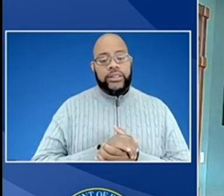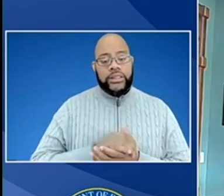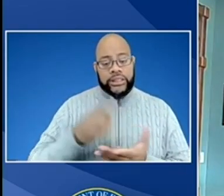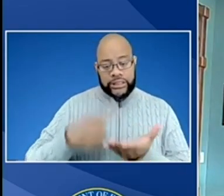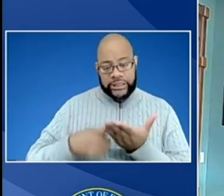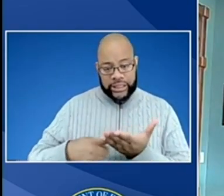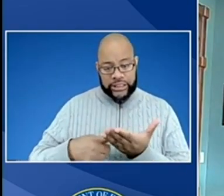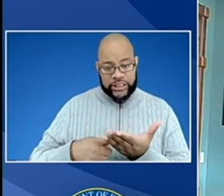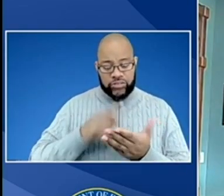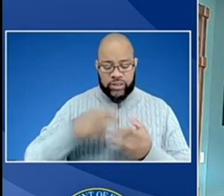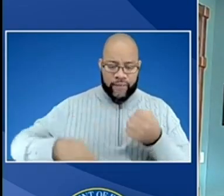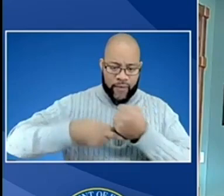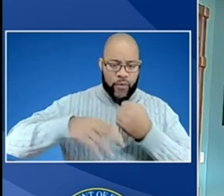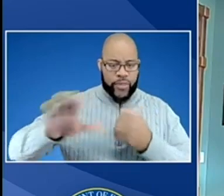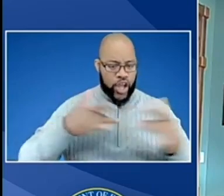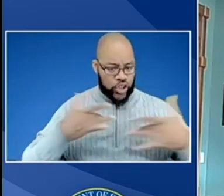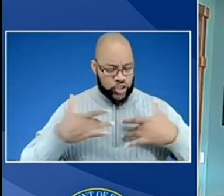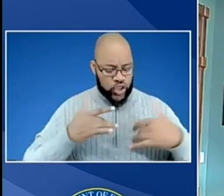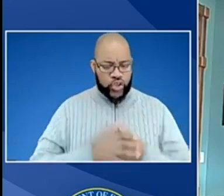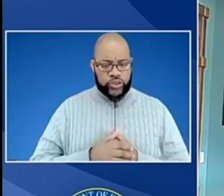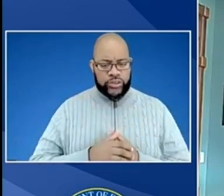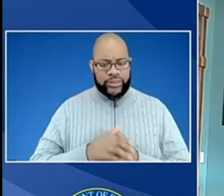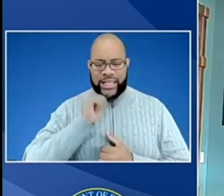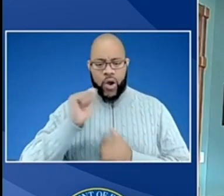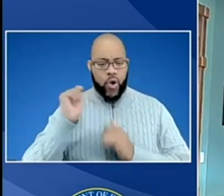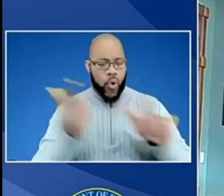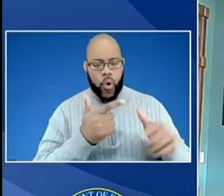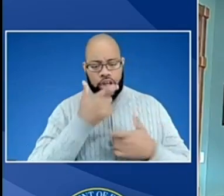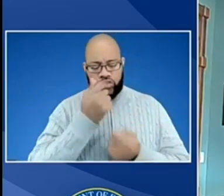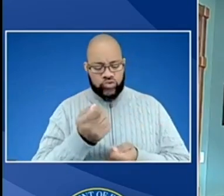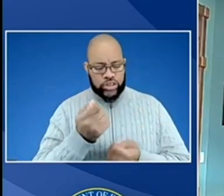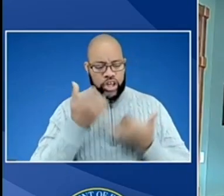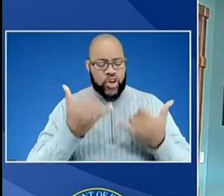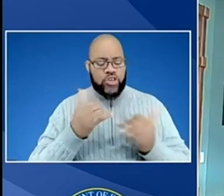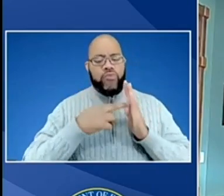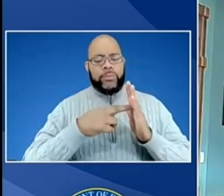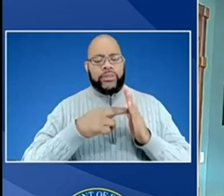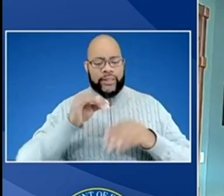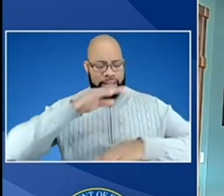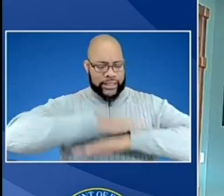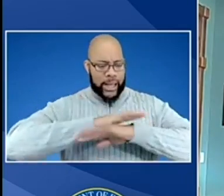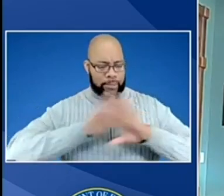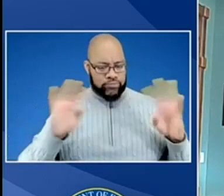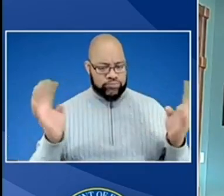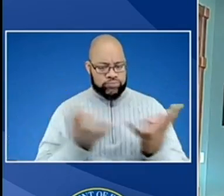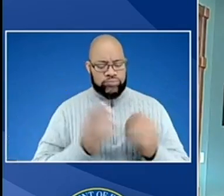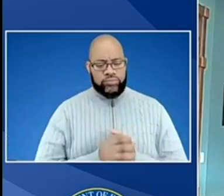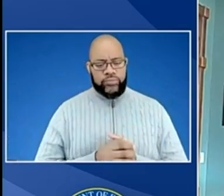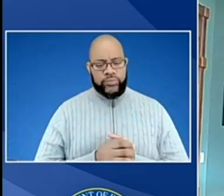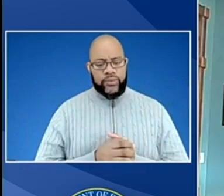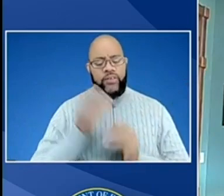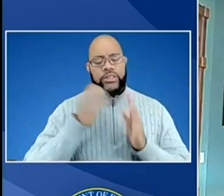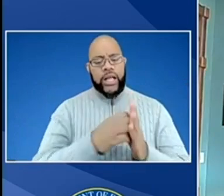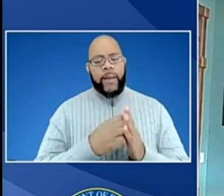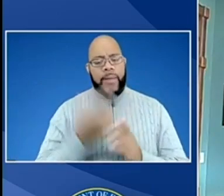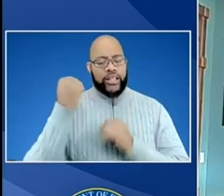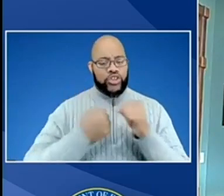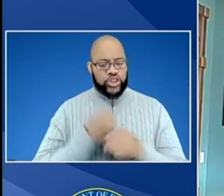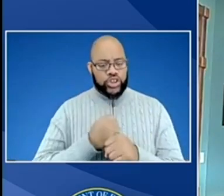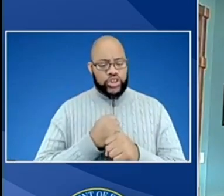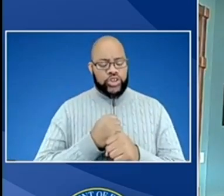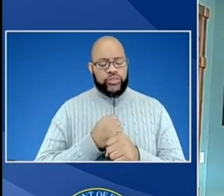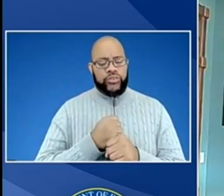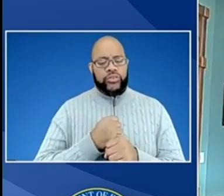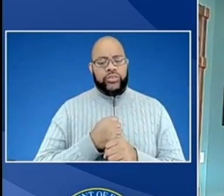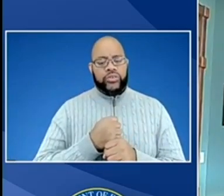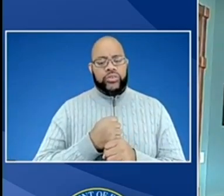has reinforced their concerns that not all the interests are currently represented at the table. So for example, last year or earlier this year,